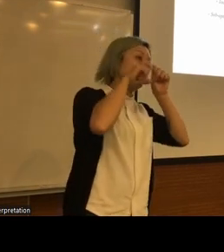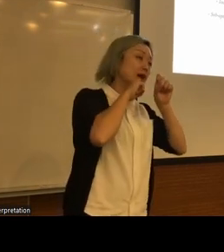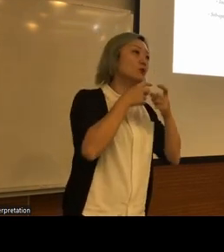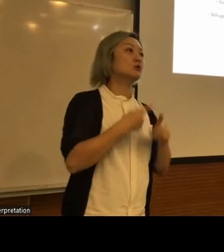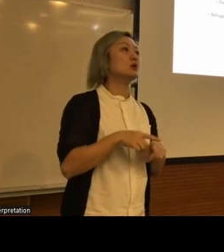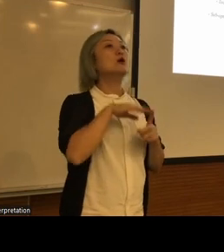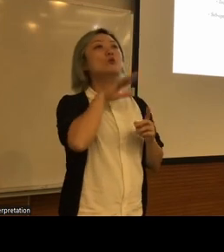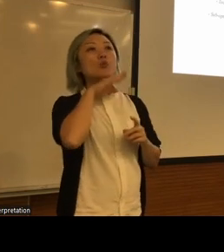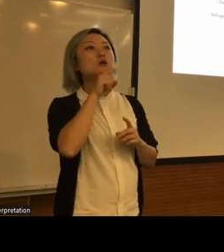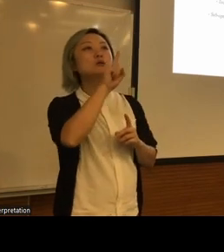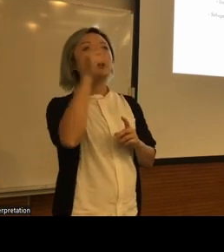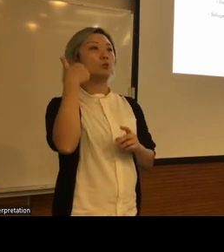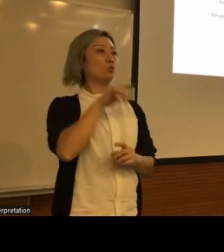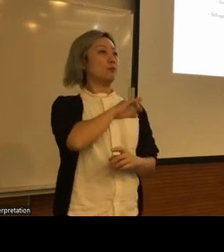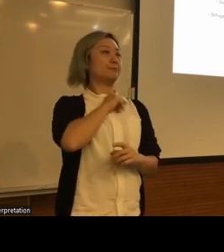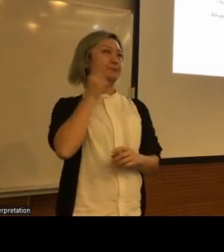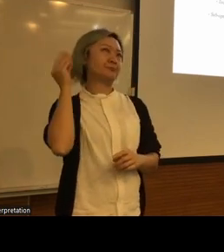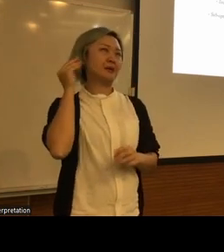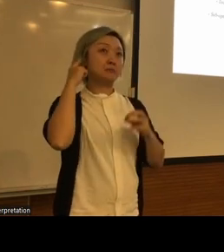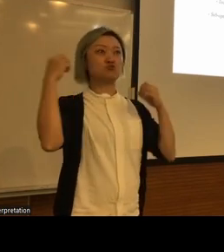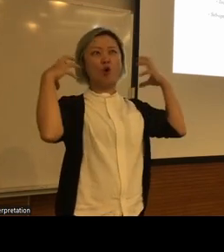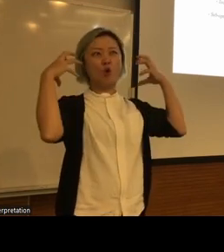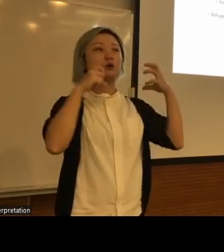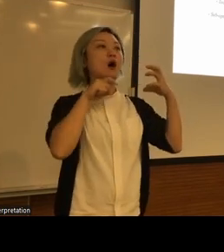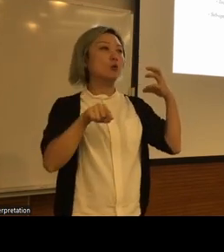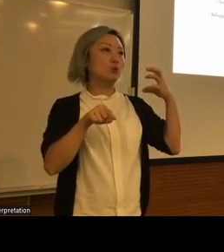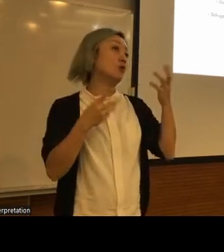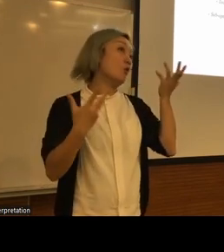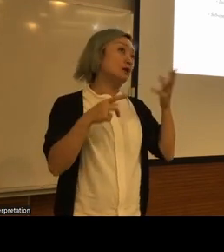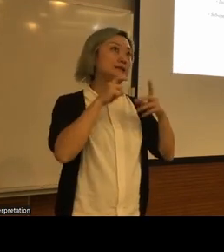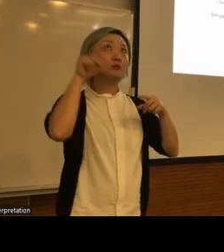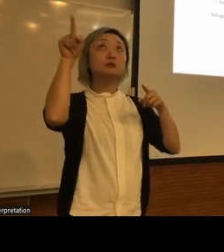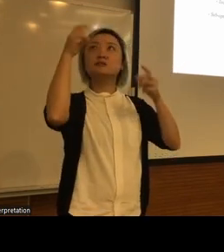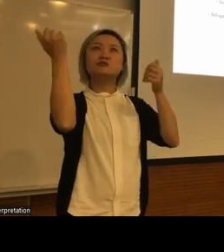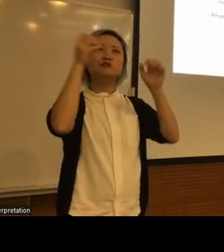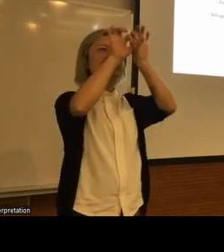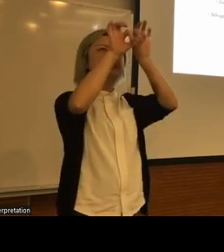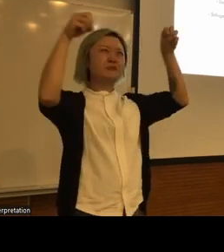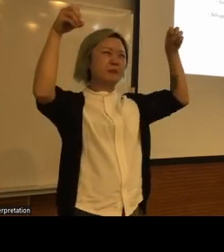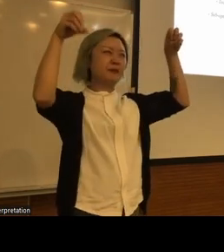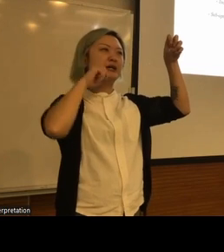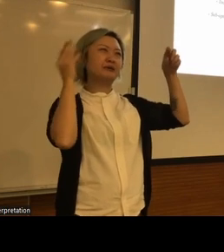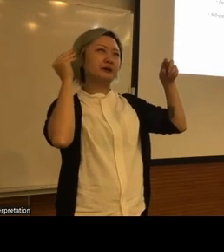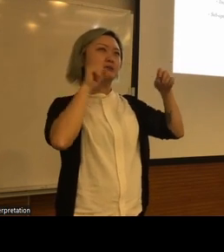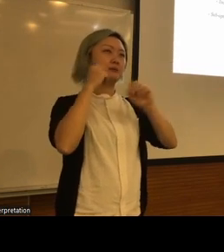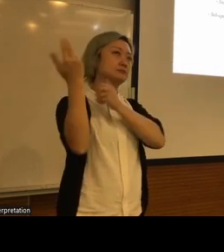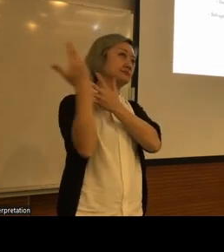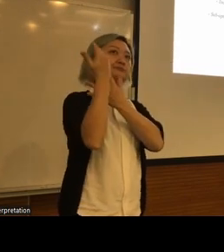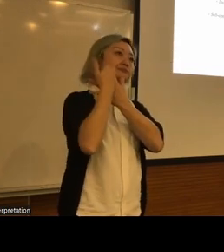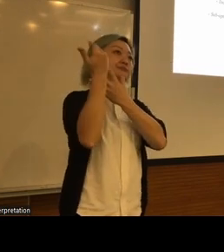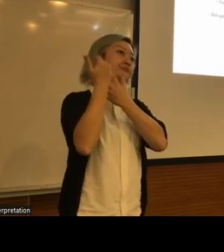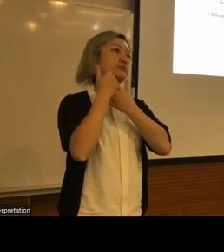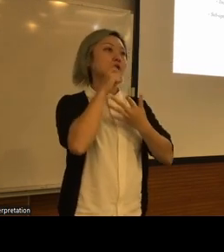all sorts of noise, including noise which comes from lighting suddenly, which makes